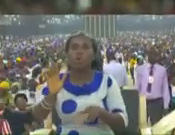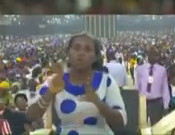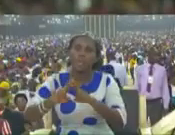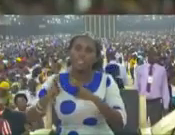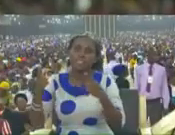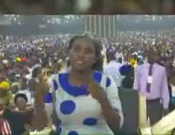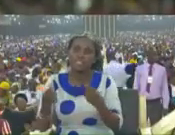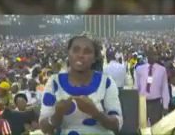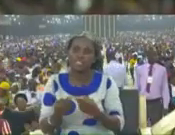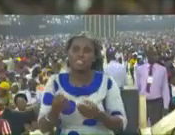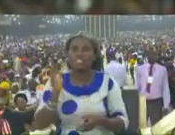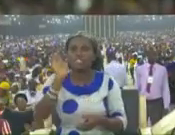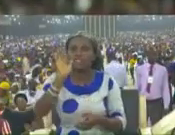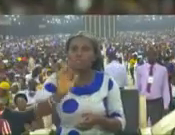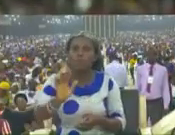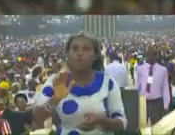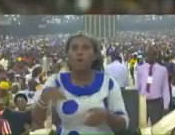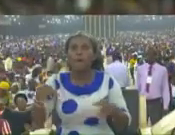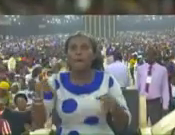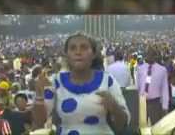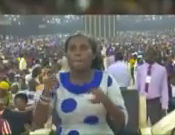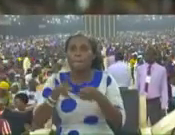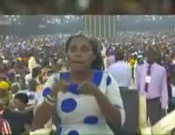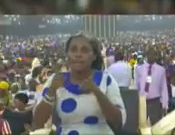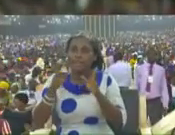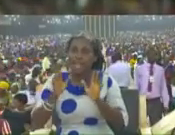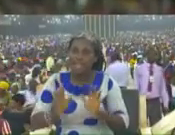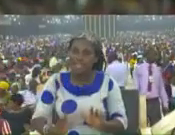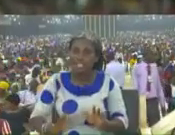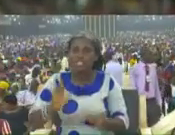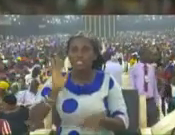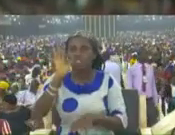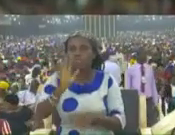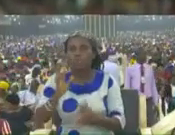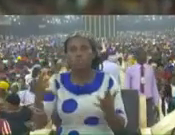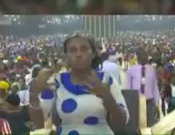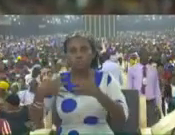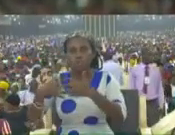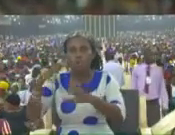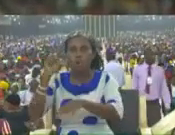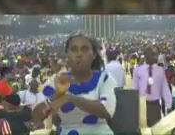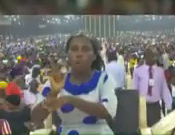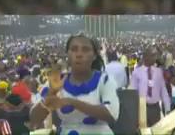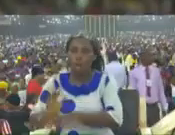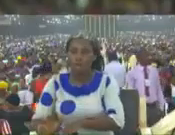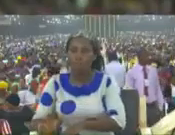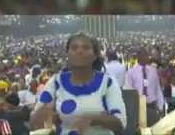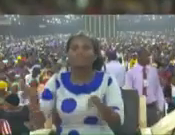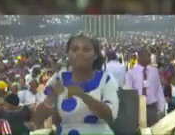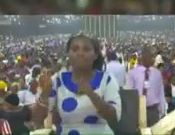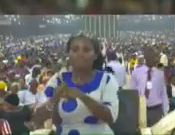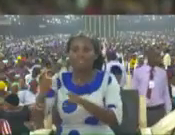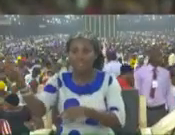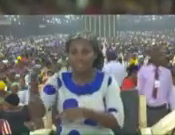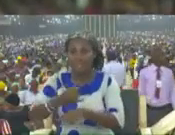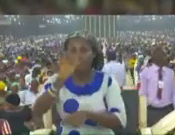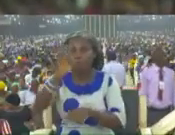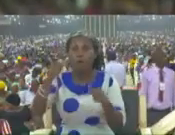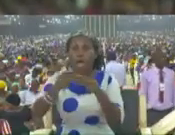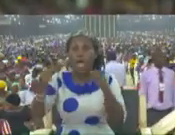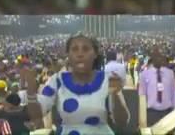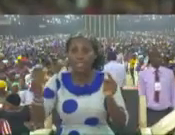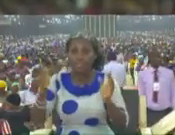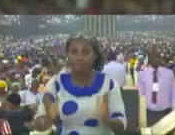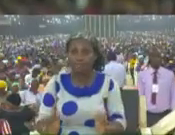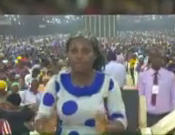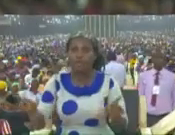your partners, your co-workers, and invite your enemies too, so that they can